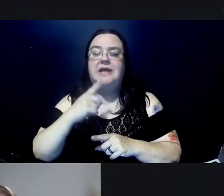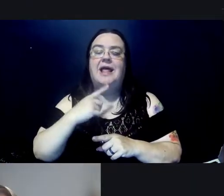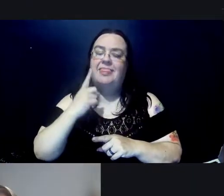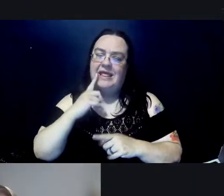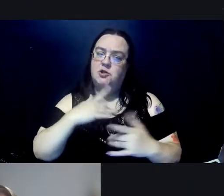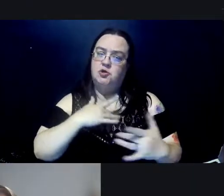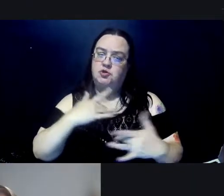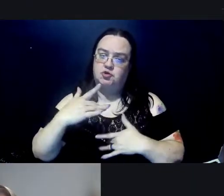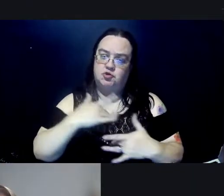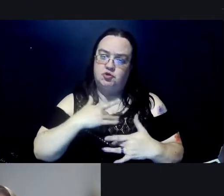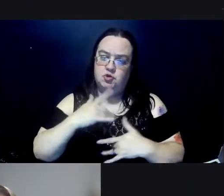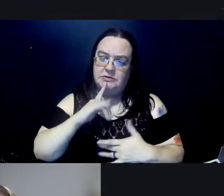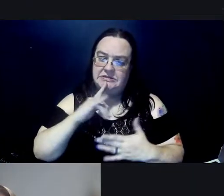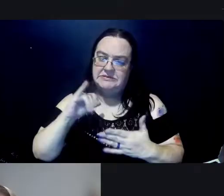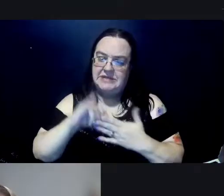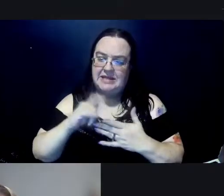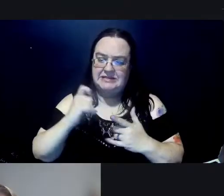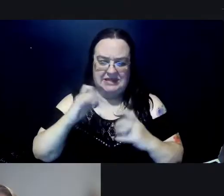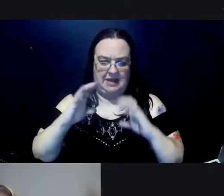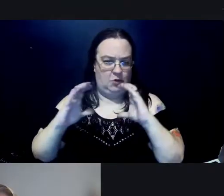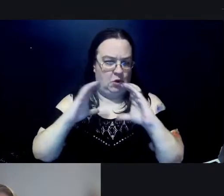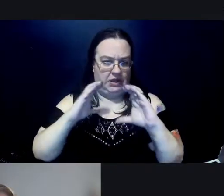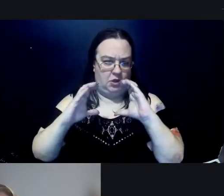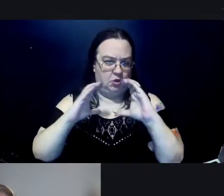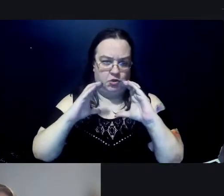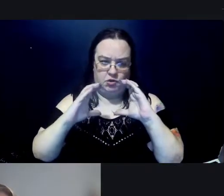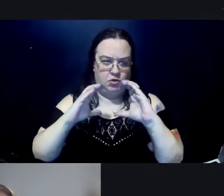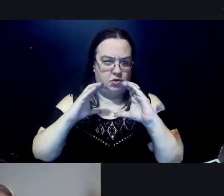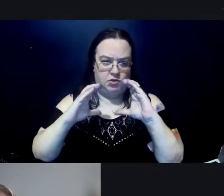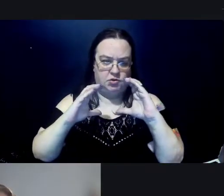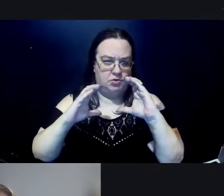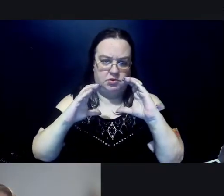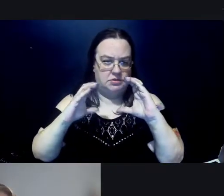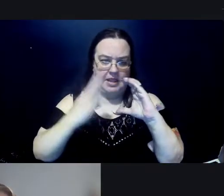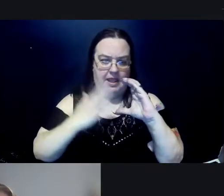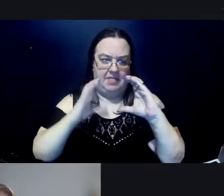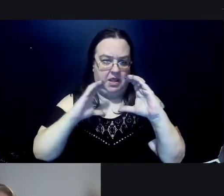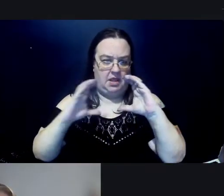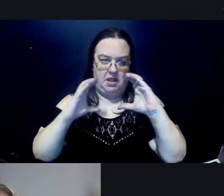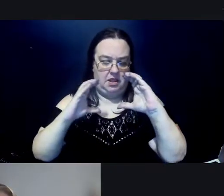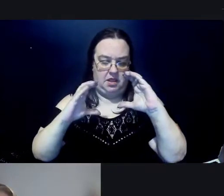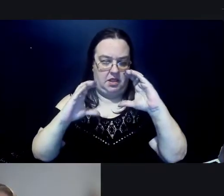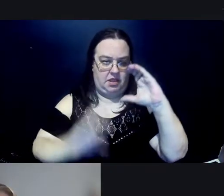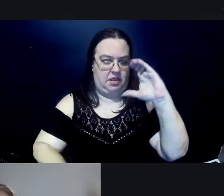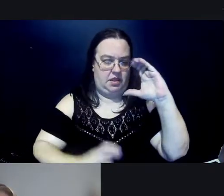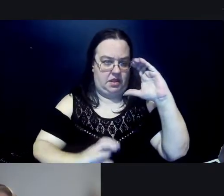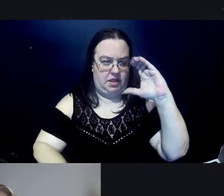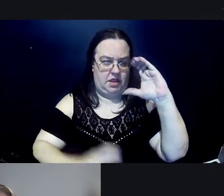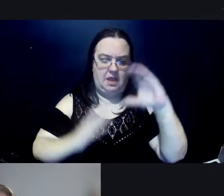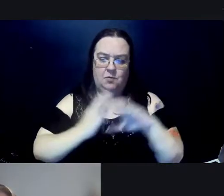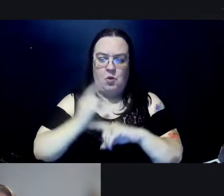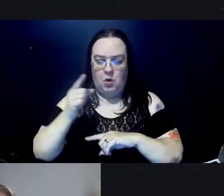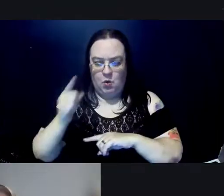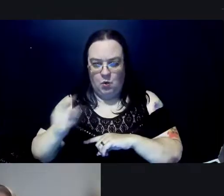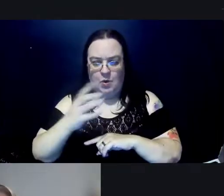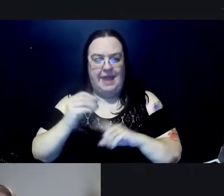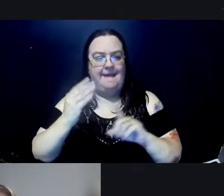I think the concern is that there's a communication balls being dropped between you and Mr.